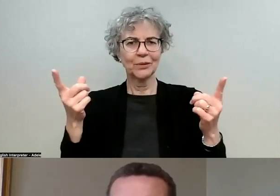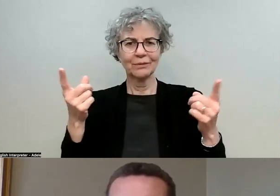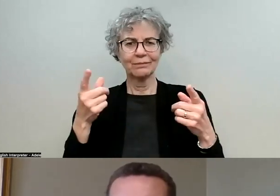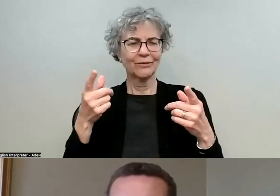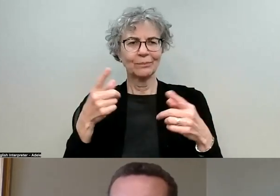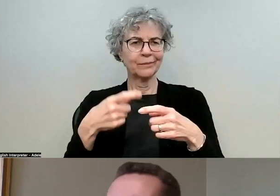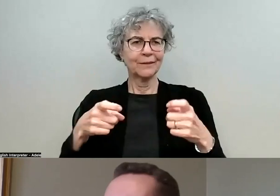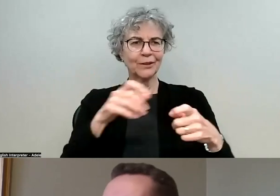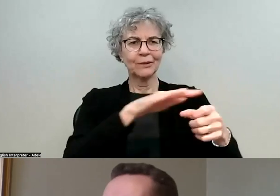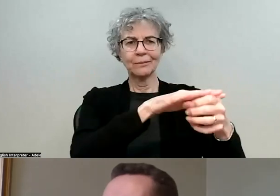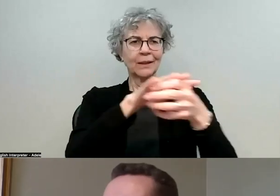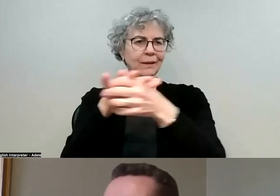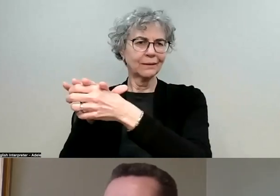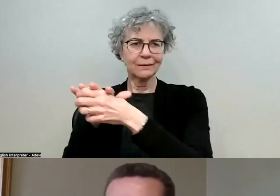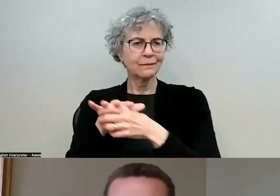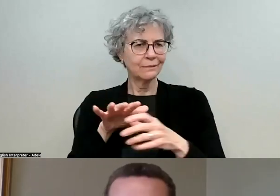different places.